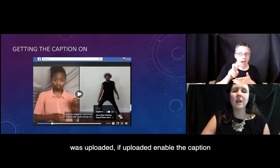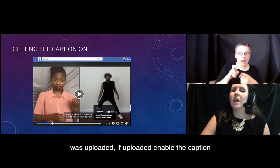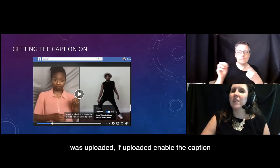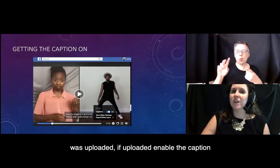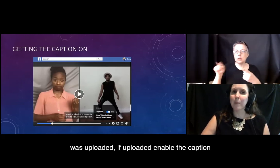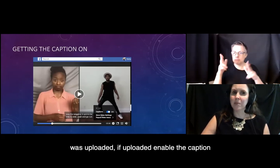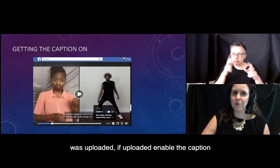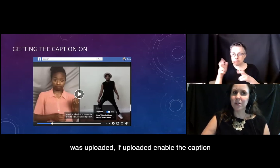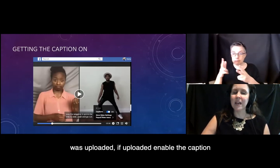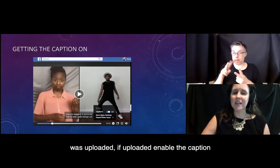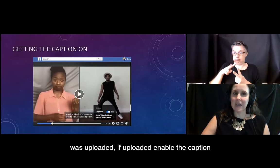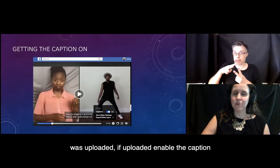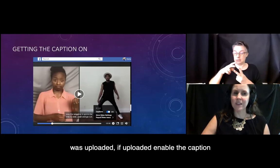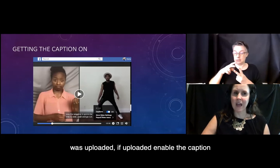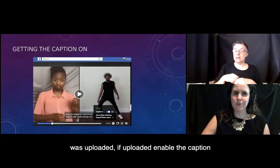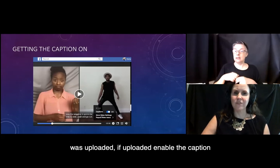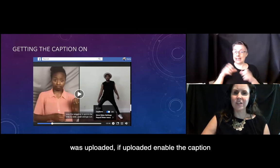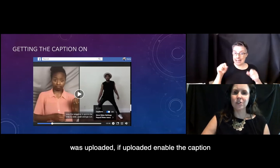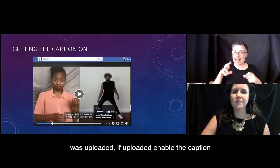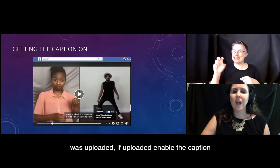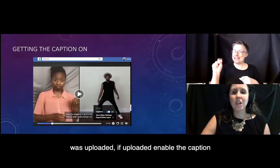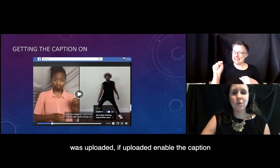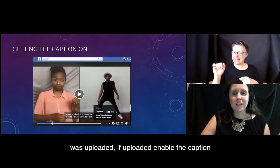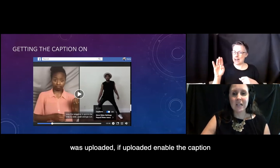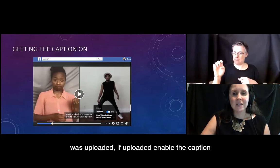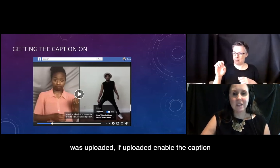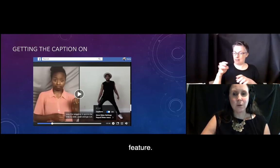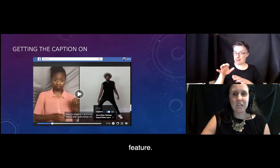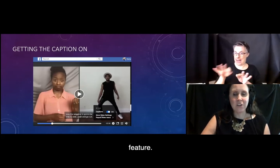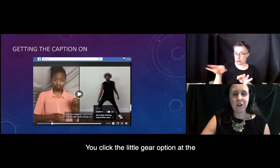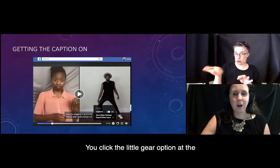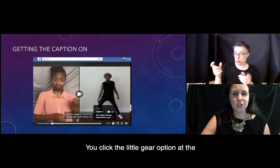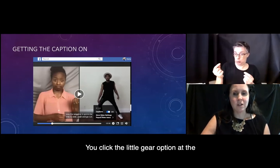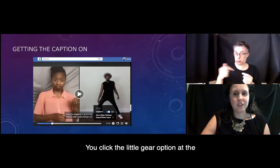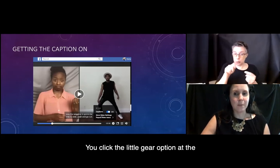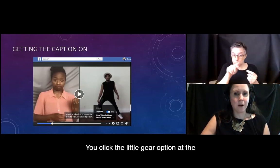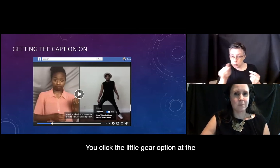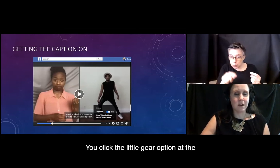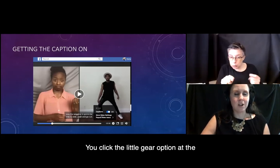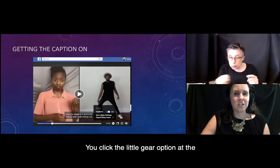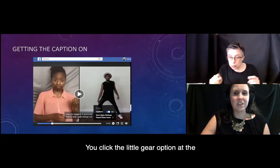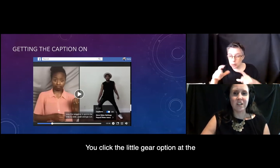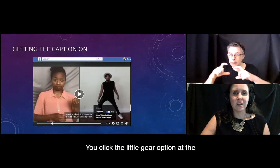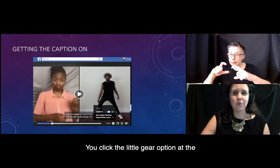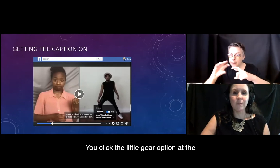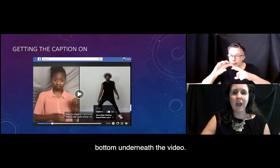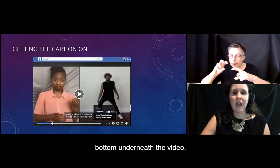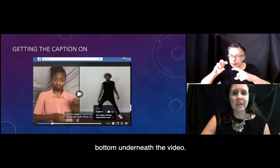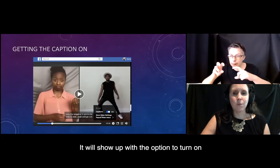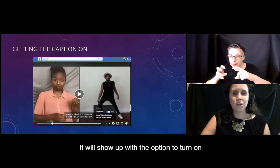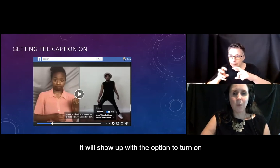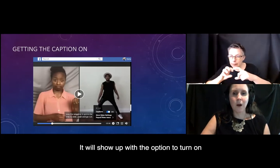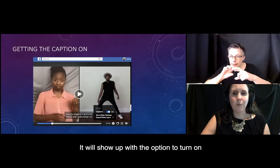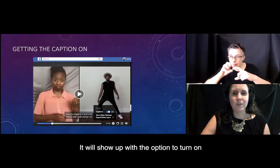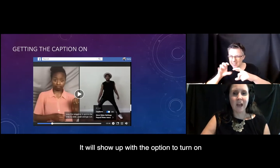uploaded, if the uploader enables the caption feature, you click the little gear option at the bottom underneath the video, and